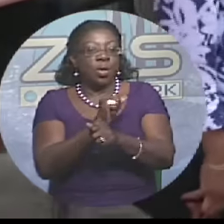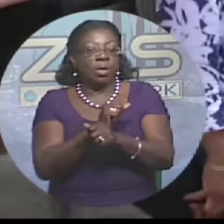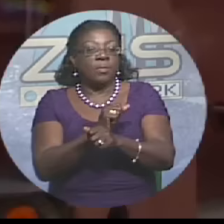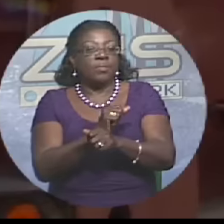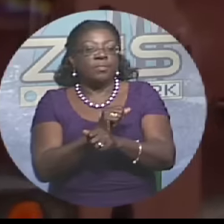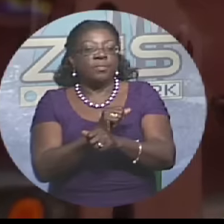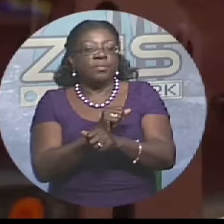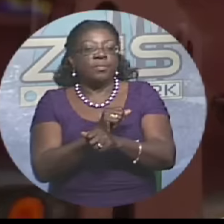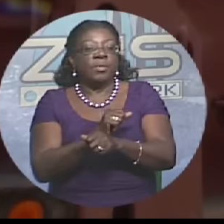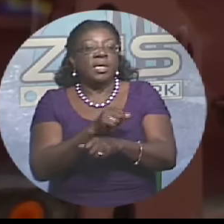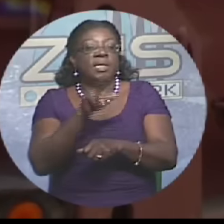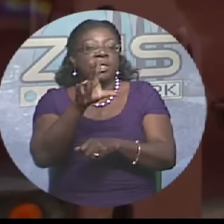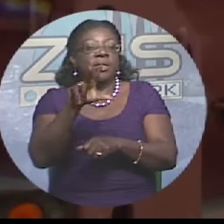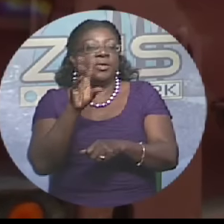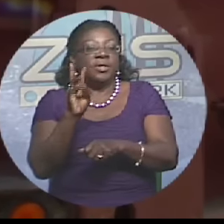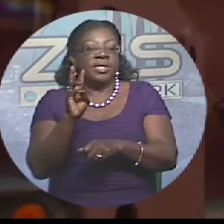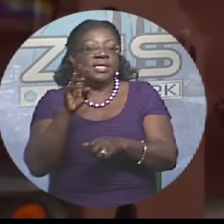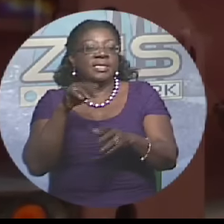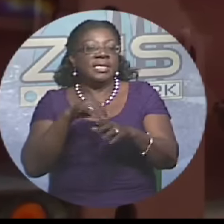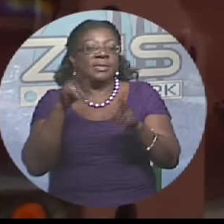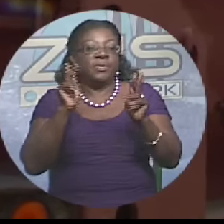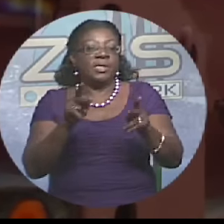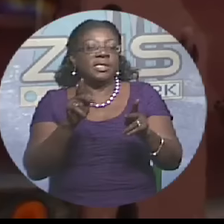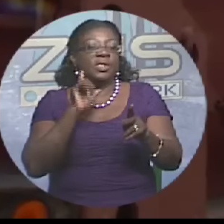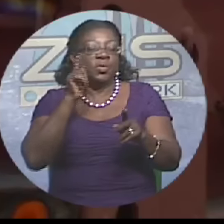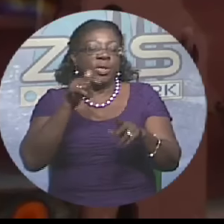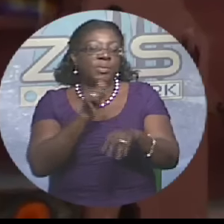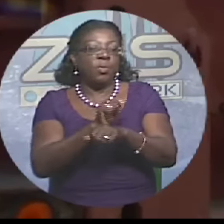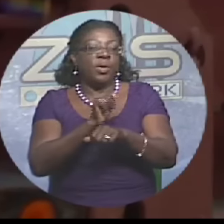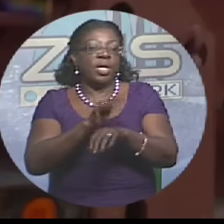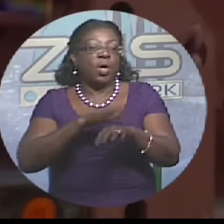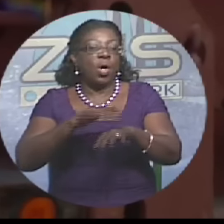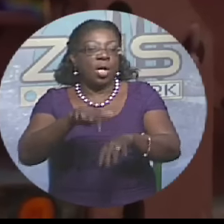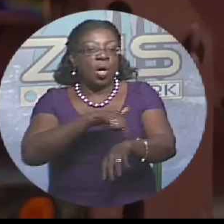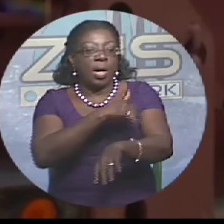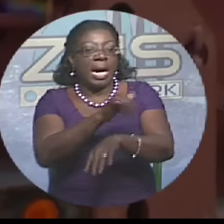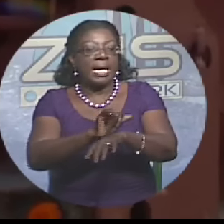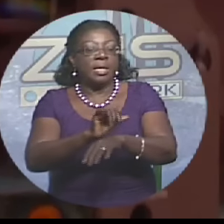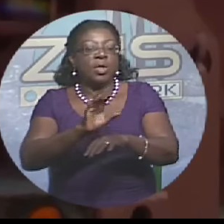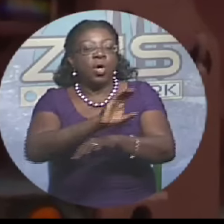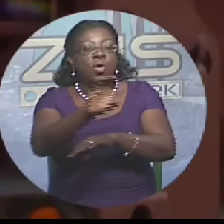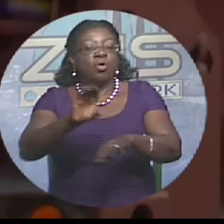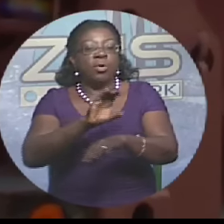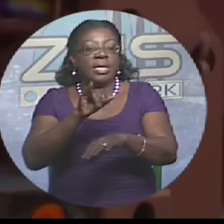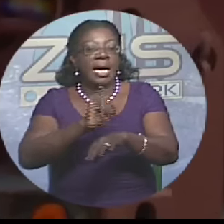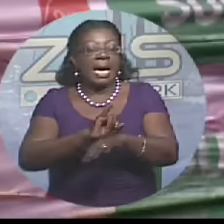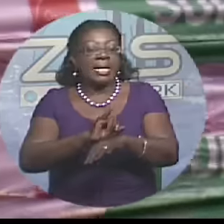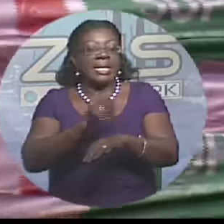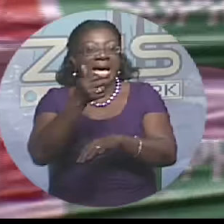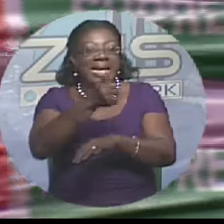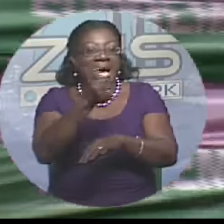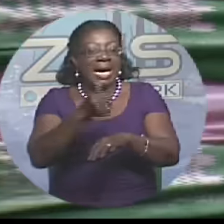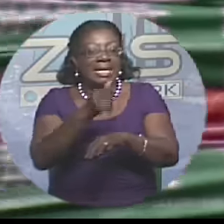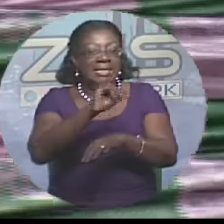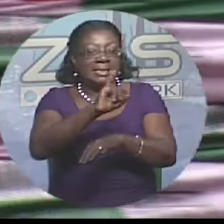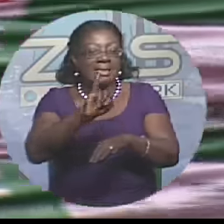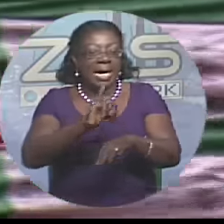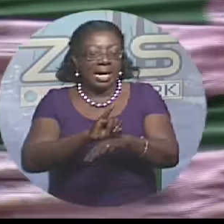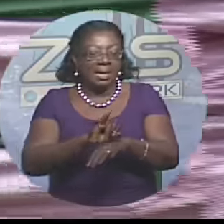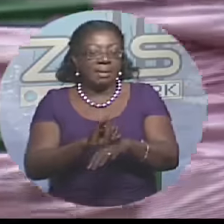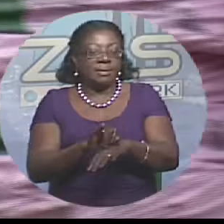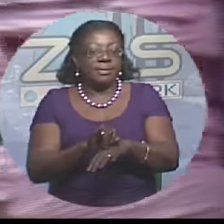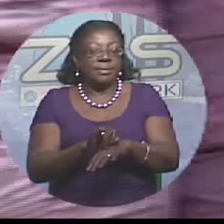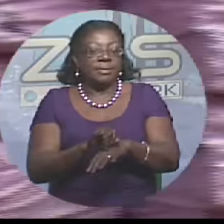As much as 36 people will be employed in Long Island, Crooked Island, and Acklands. He says a team from the National Repair and Reconstruction Unit were in the